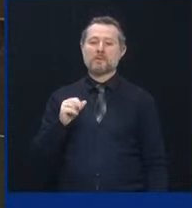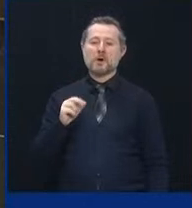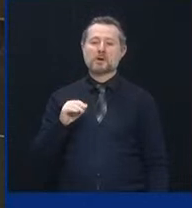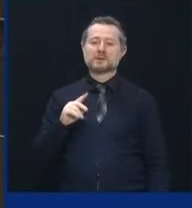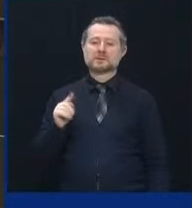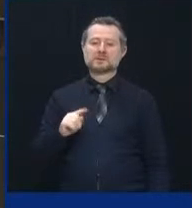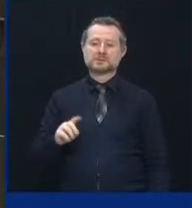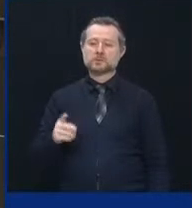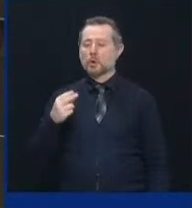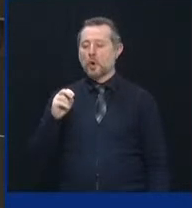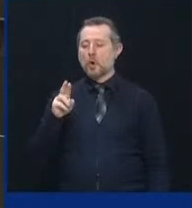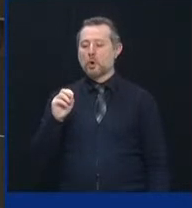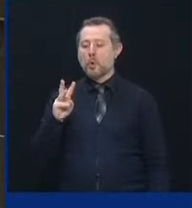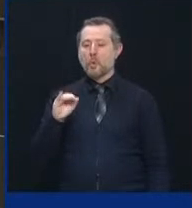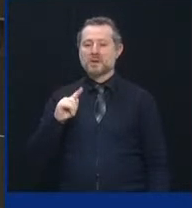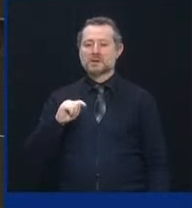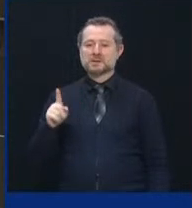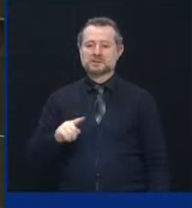your microphone.